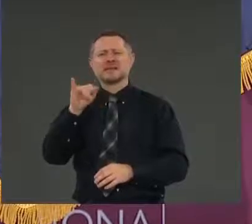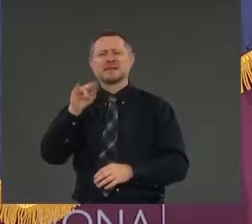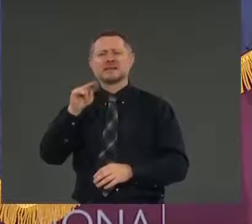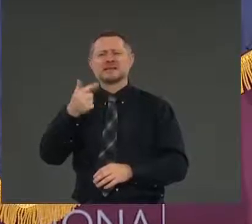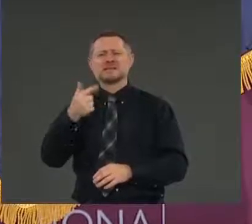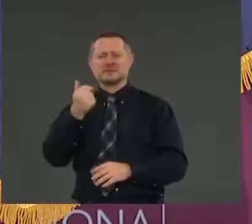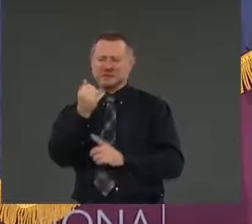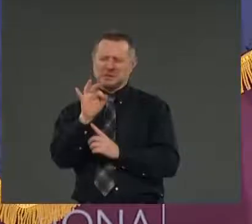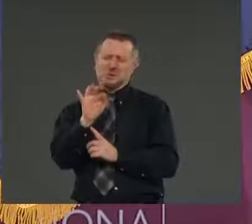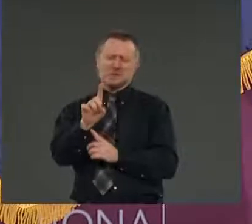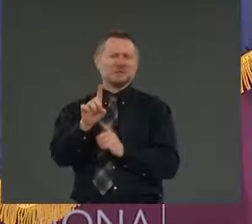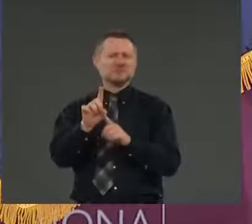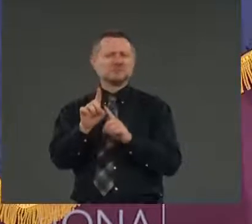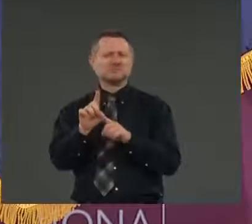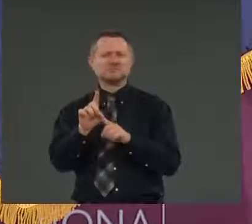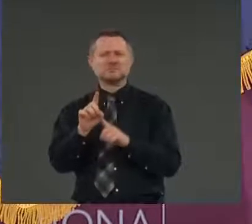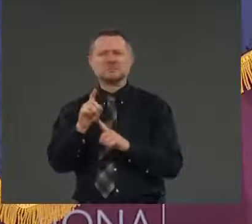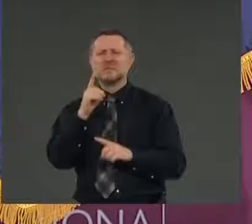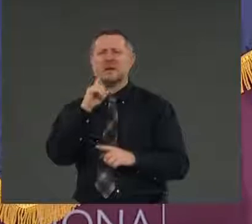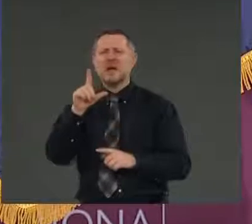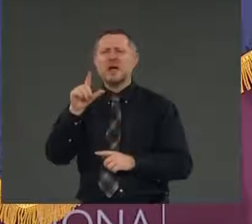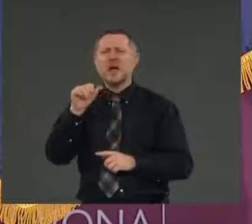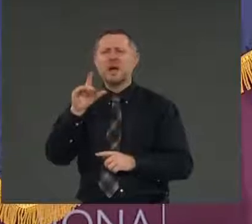Abner Louima in New York,